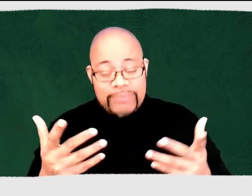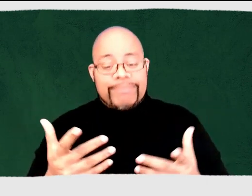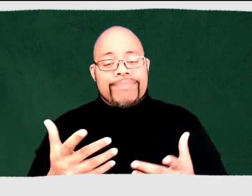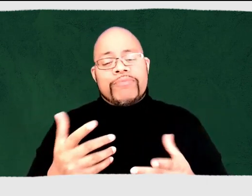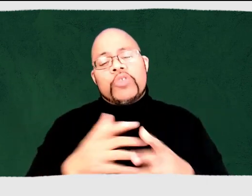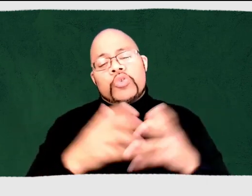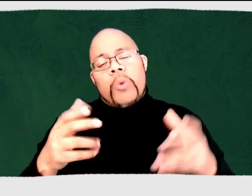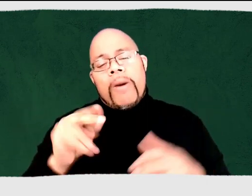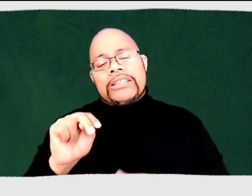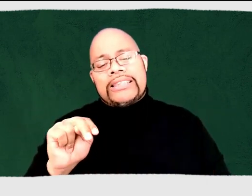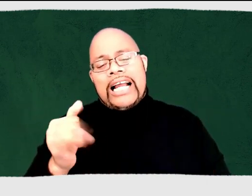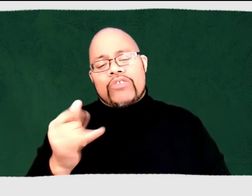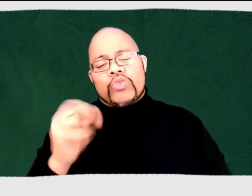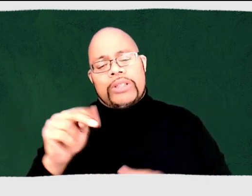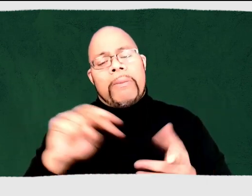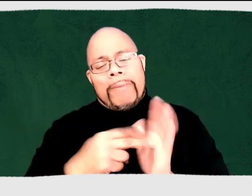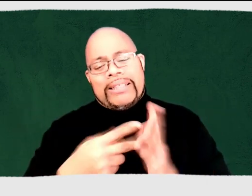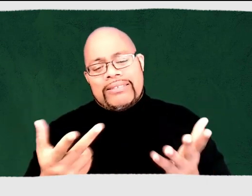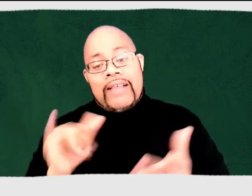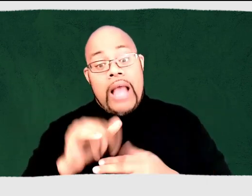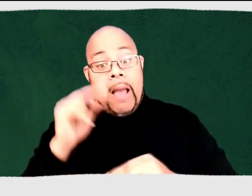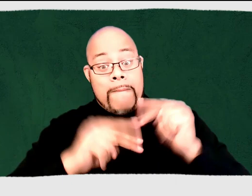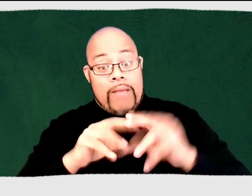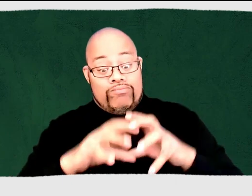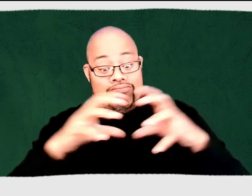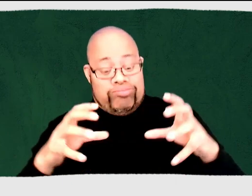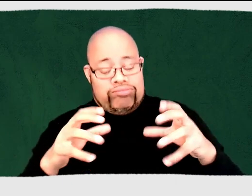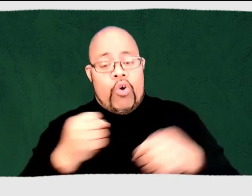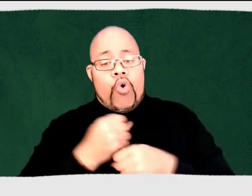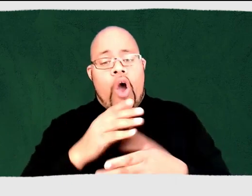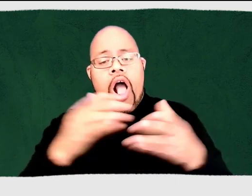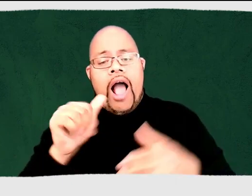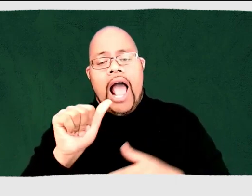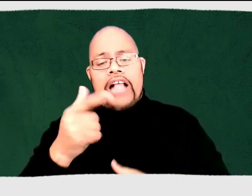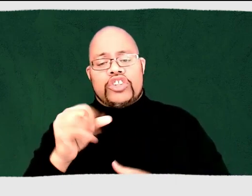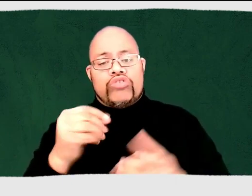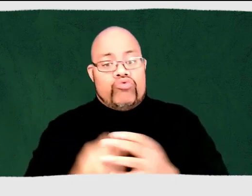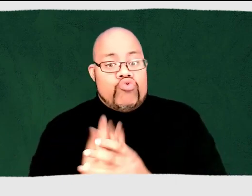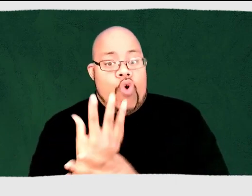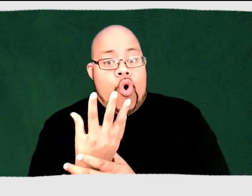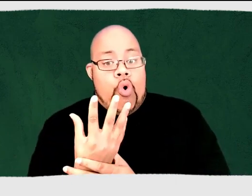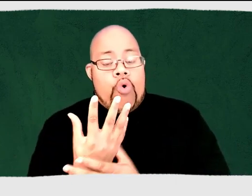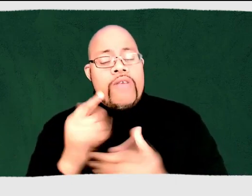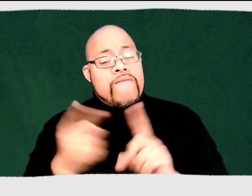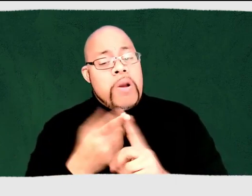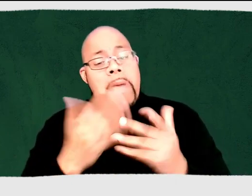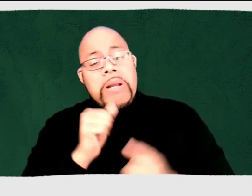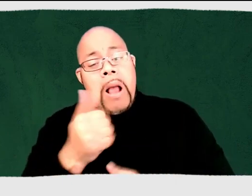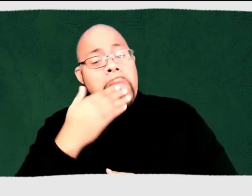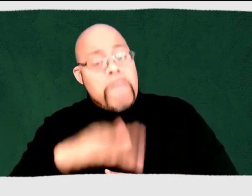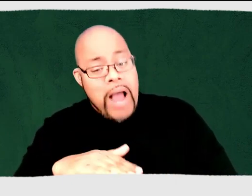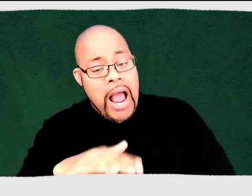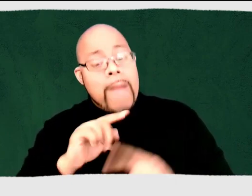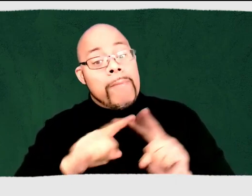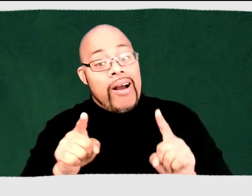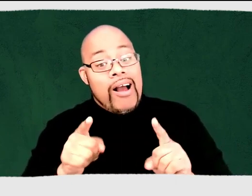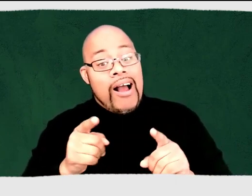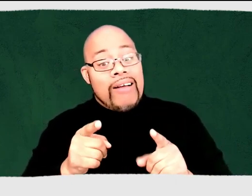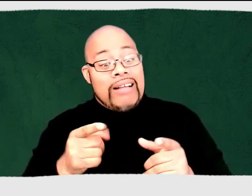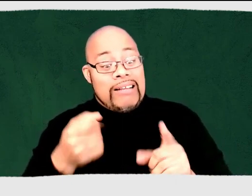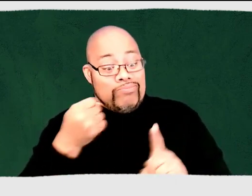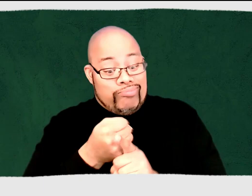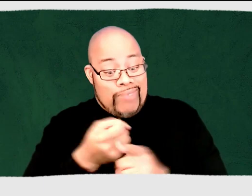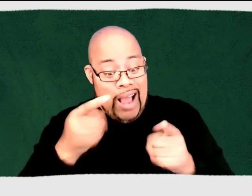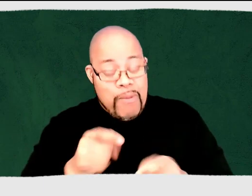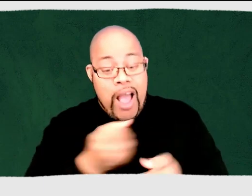much nitrogen. And that buildup will cause a lot of algae to grow, which at first might not be a bad thing, but all of a sudden